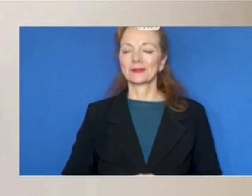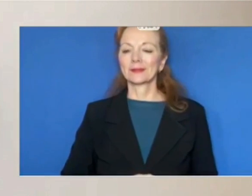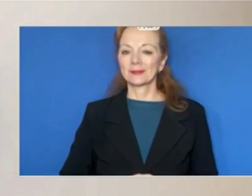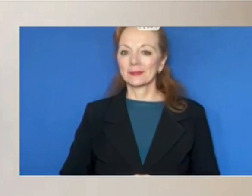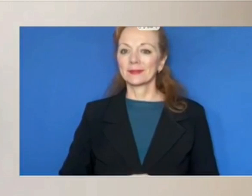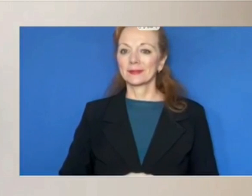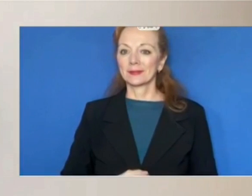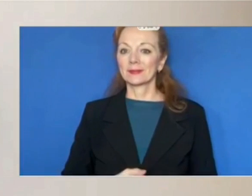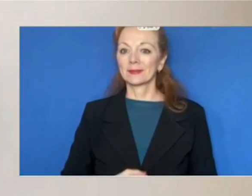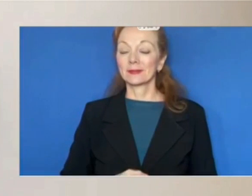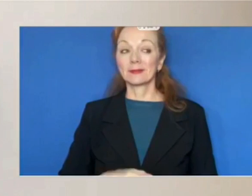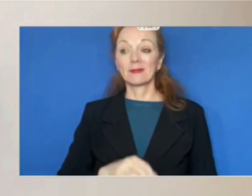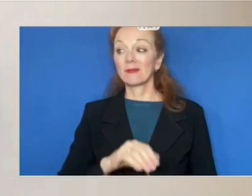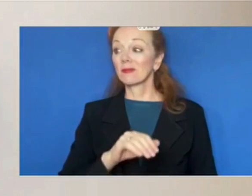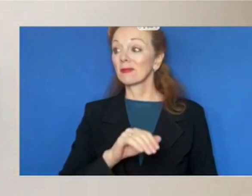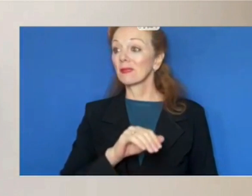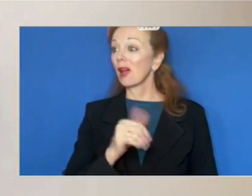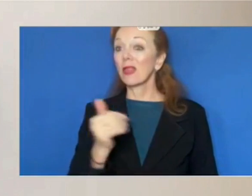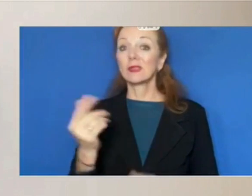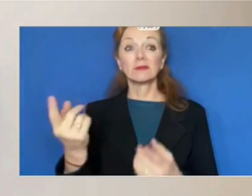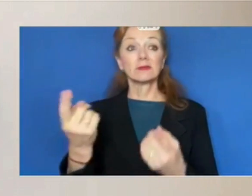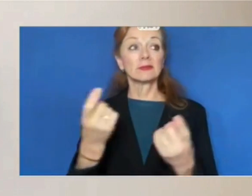Any other questions?